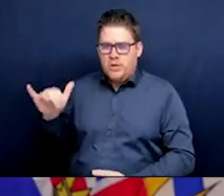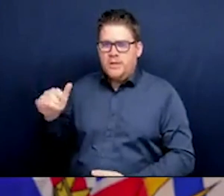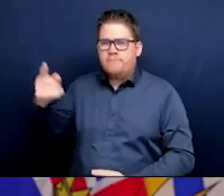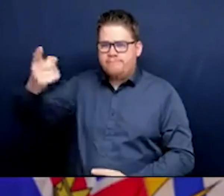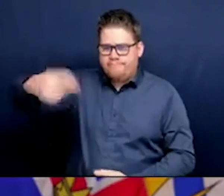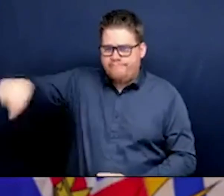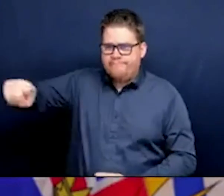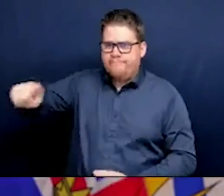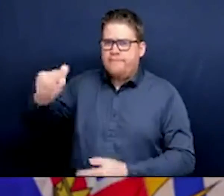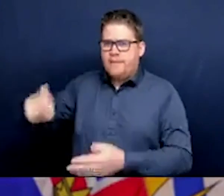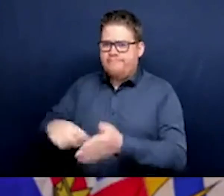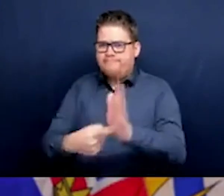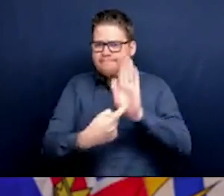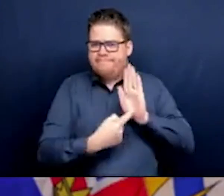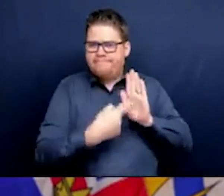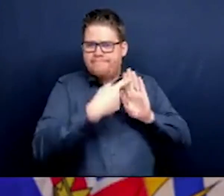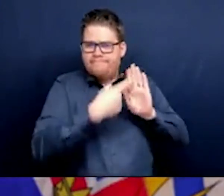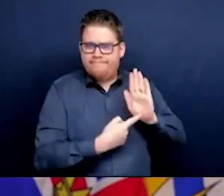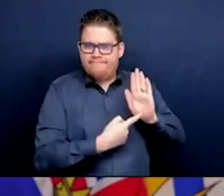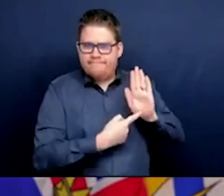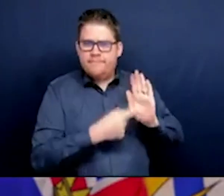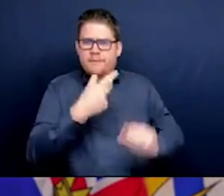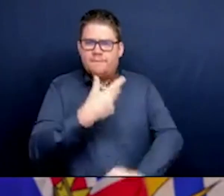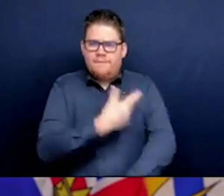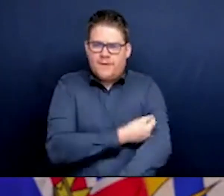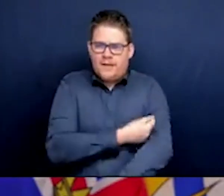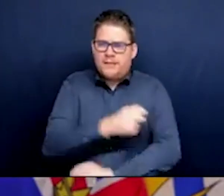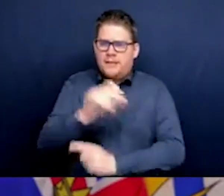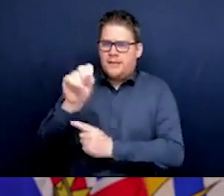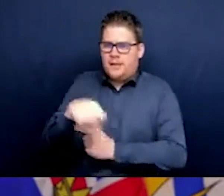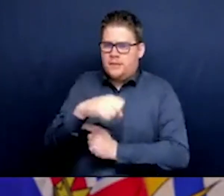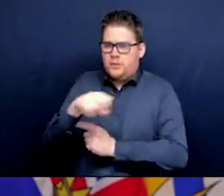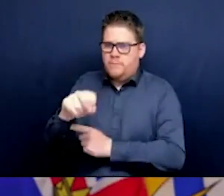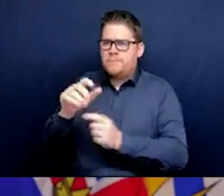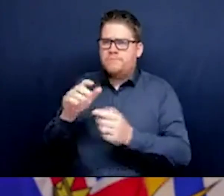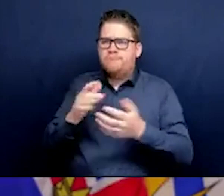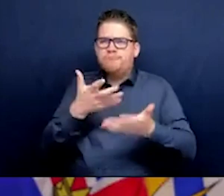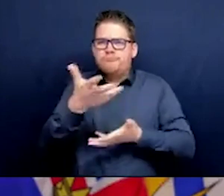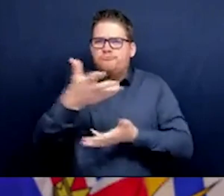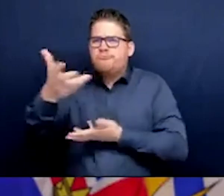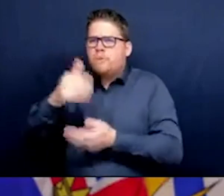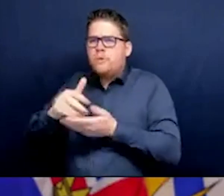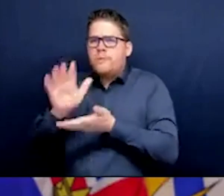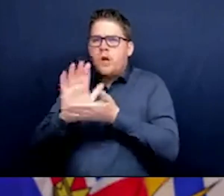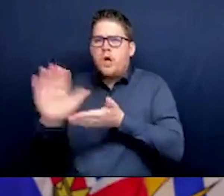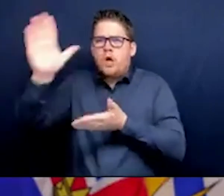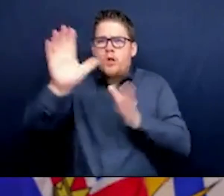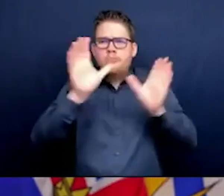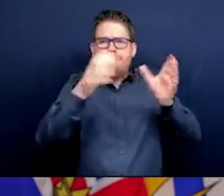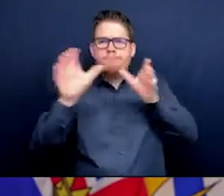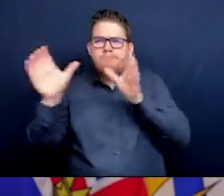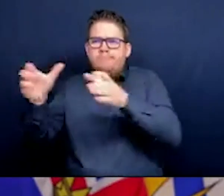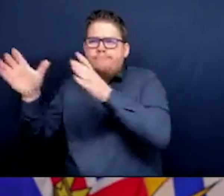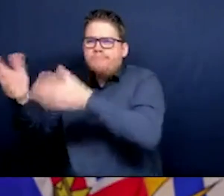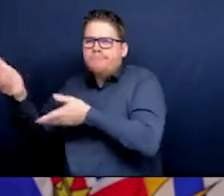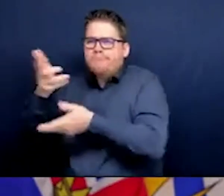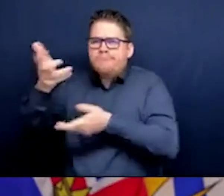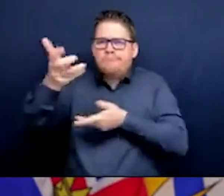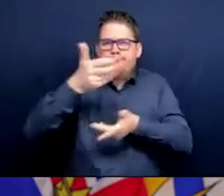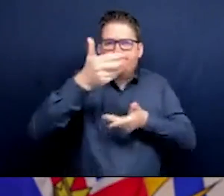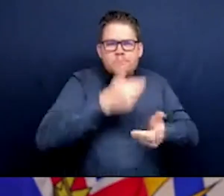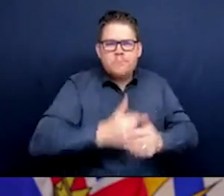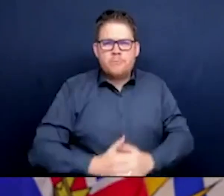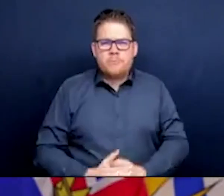Health. This order impacts 18 colleges. We've made the commitment to share the aggregate vaccination rates by